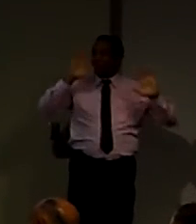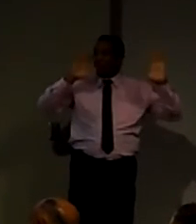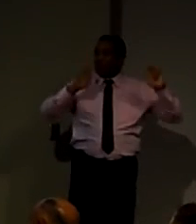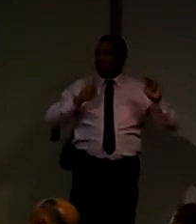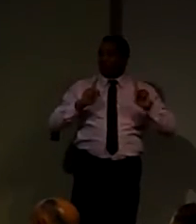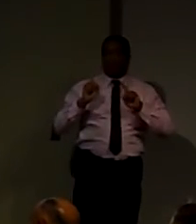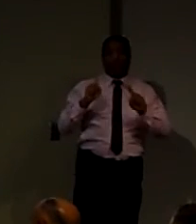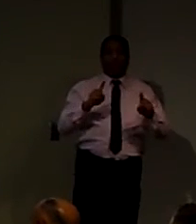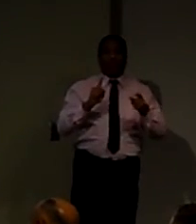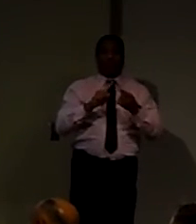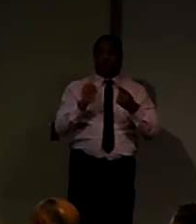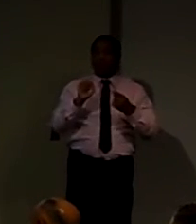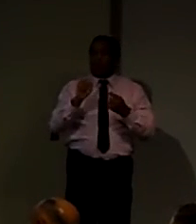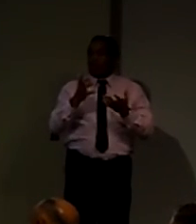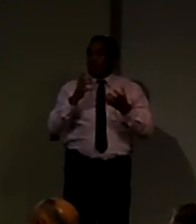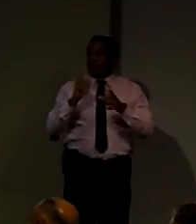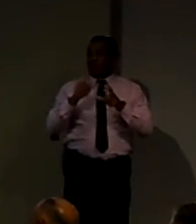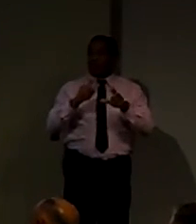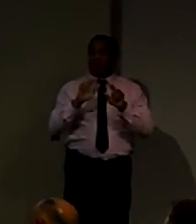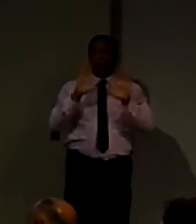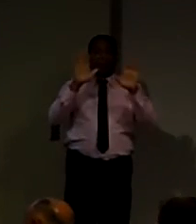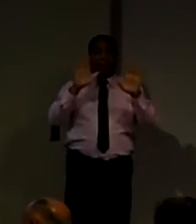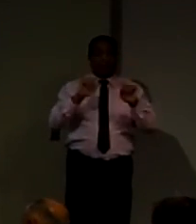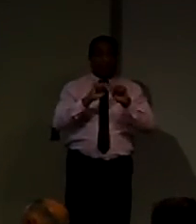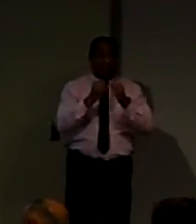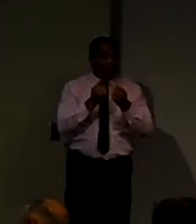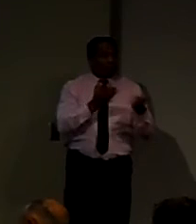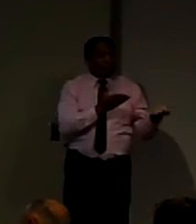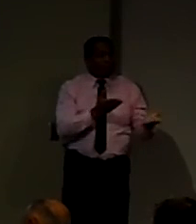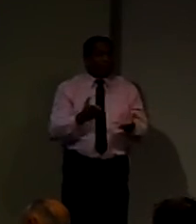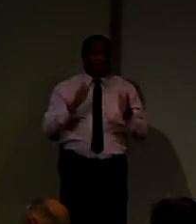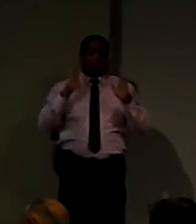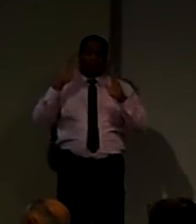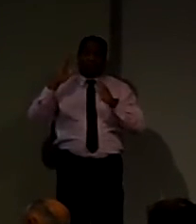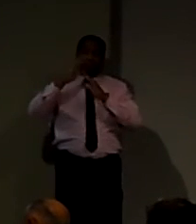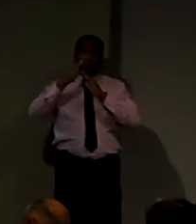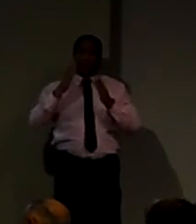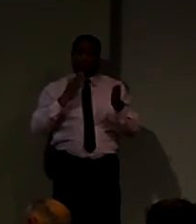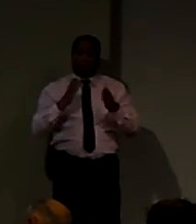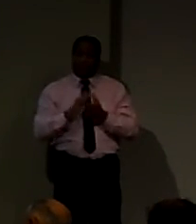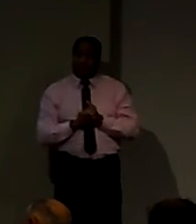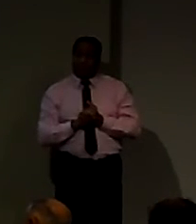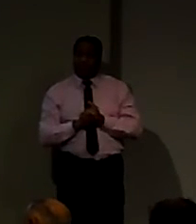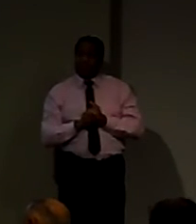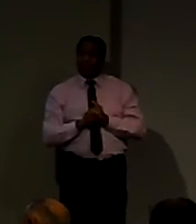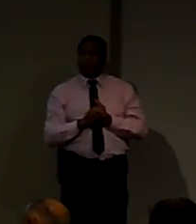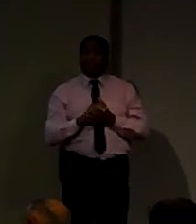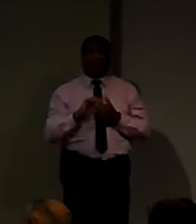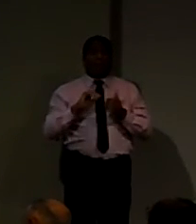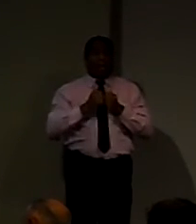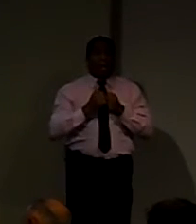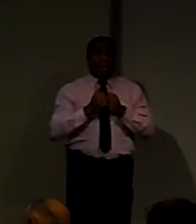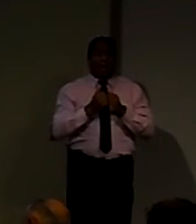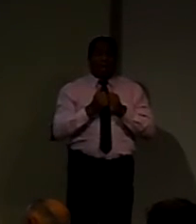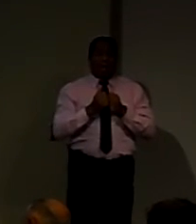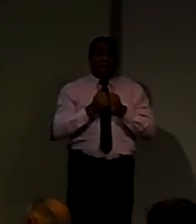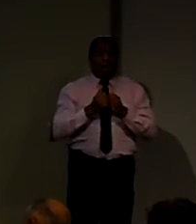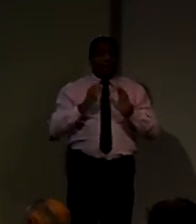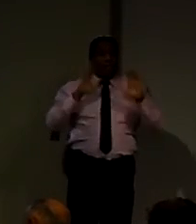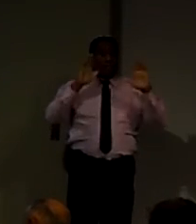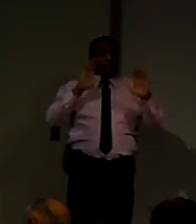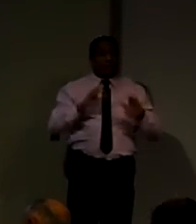folks where they need to go. It's an excellent team that brings us excellent service. And how excellent are we? Well, from 2010